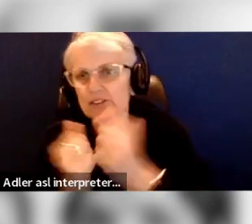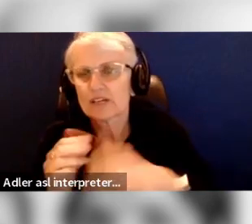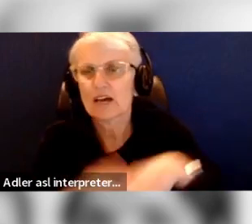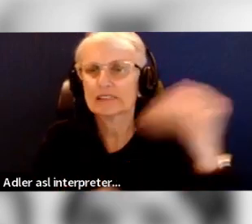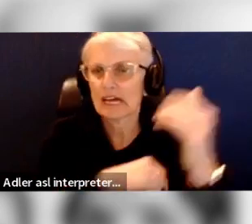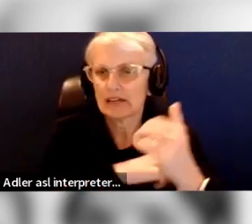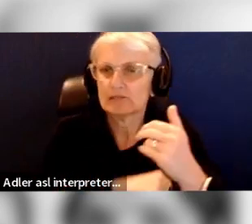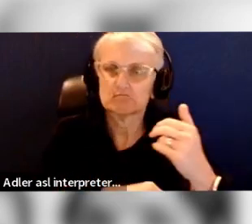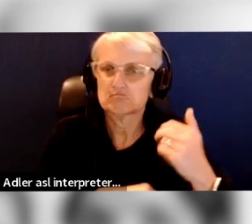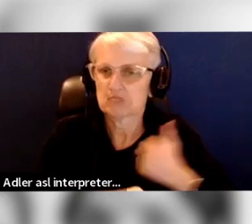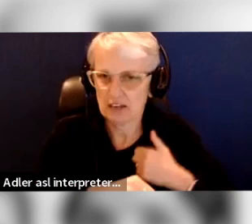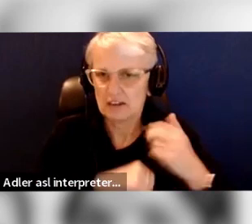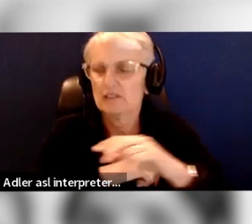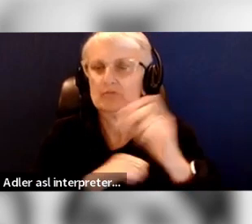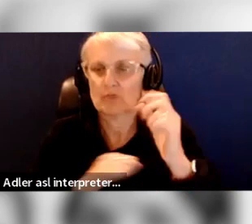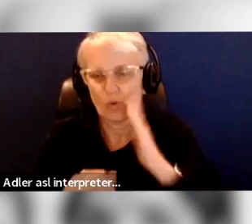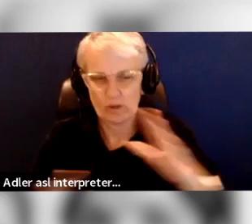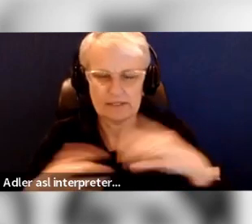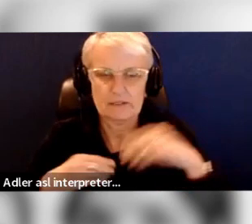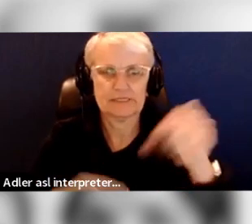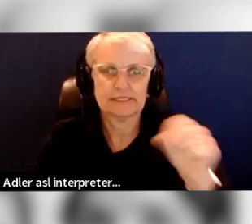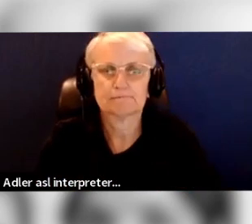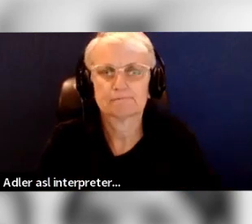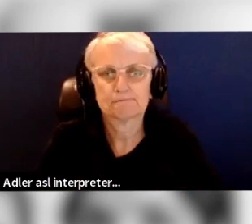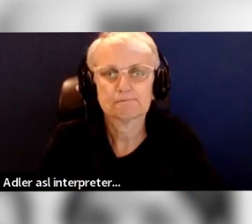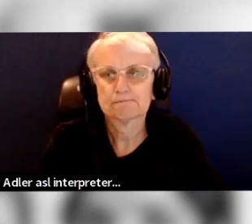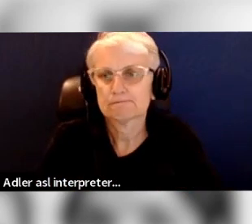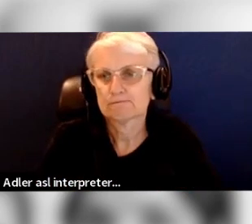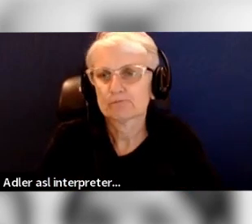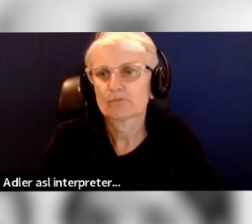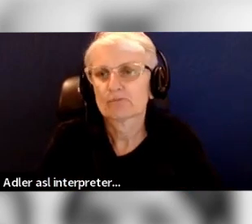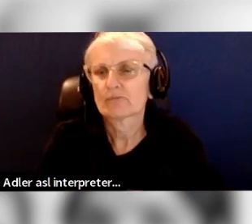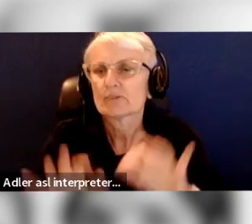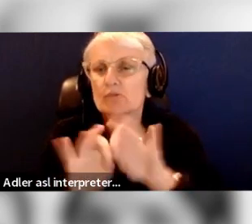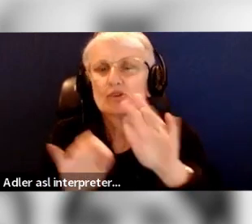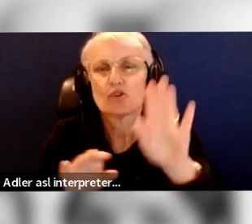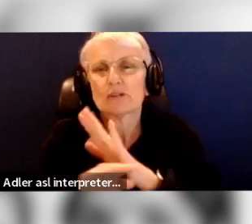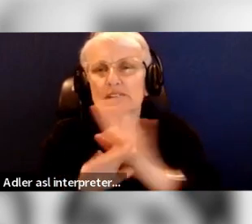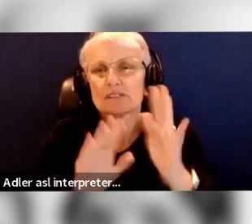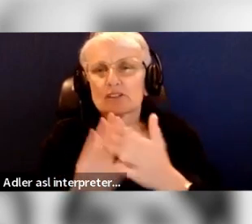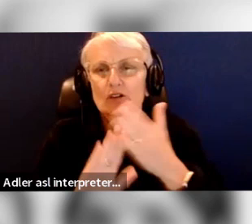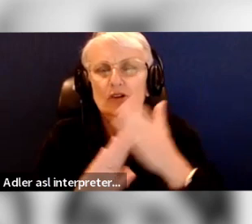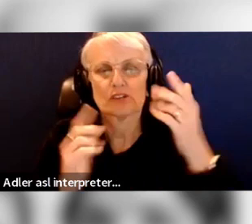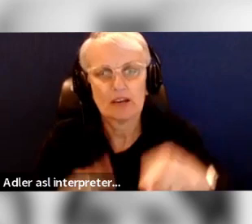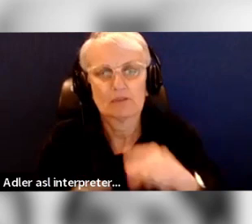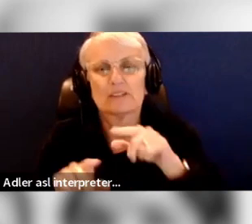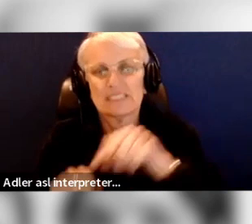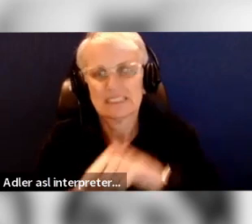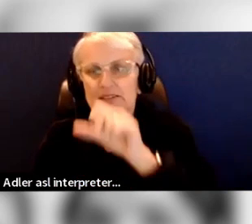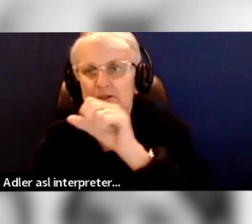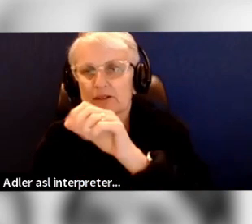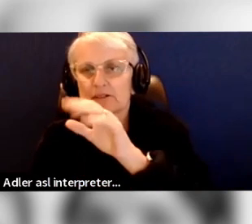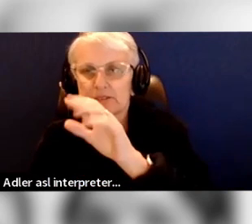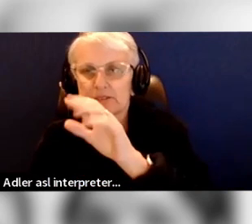Canada. We will accept invoices that are from elsewhere for sure, as long as your business operations happen in Southern Ontario. But we know a lot